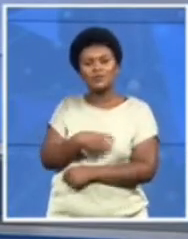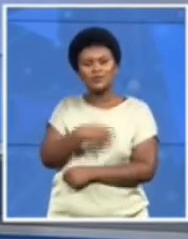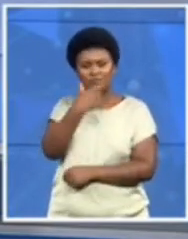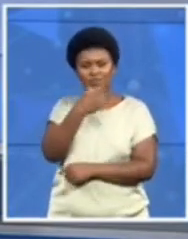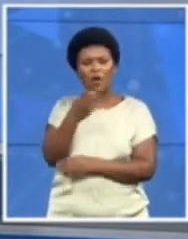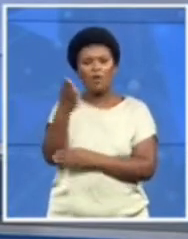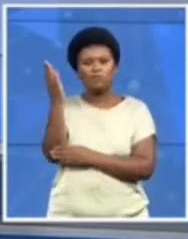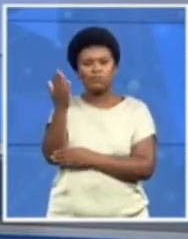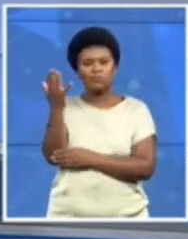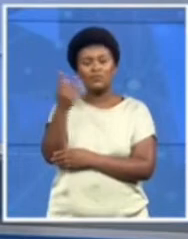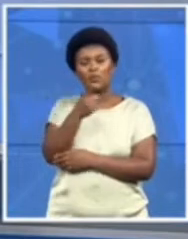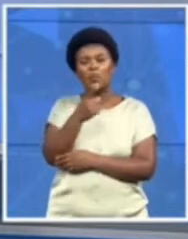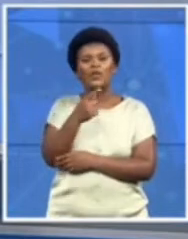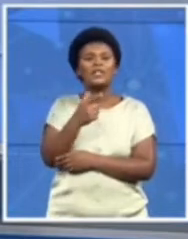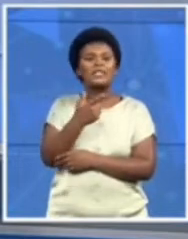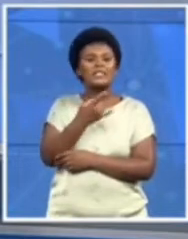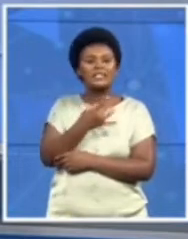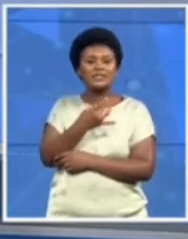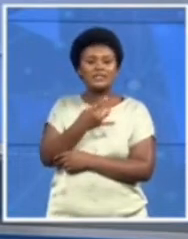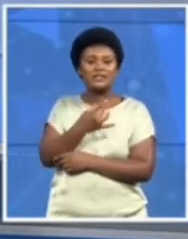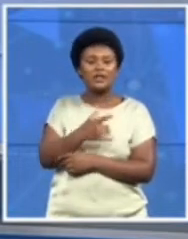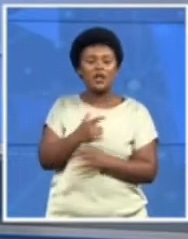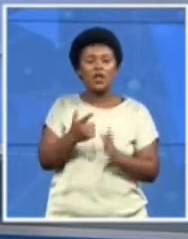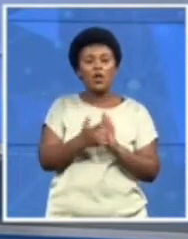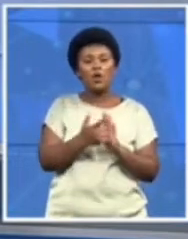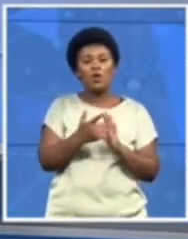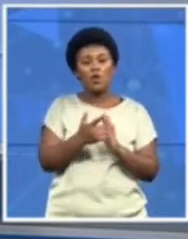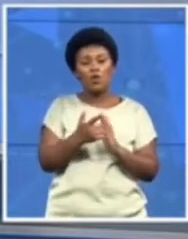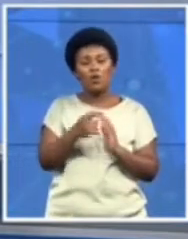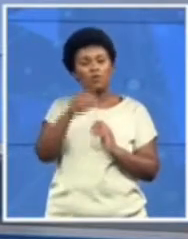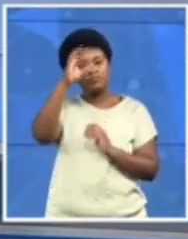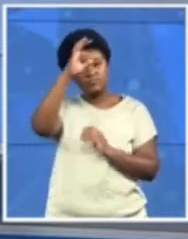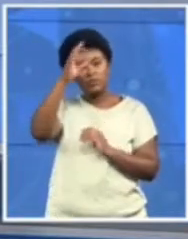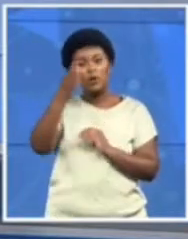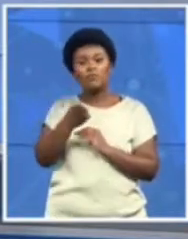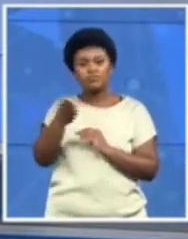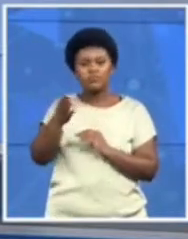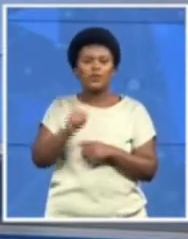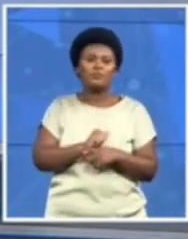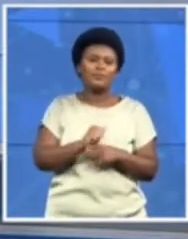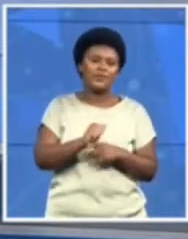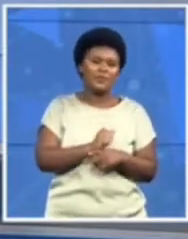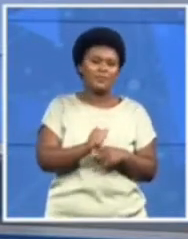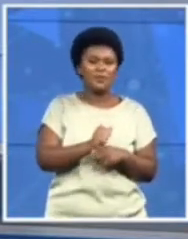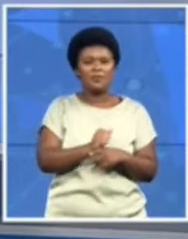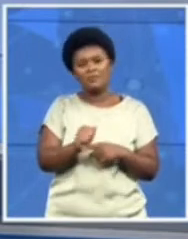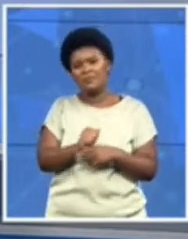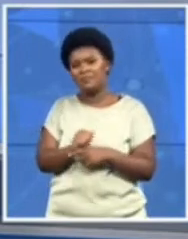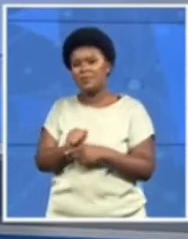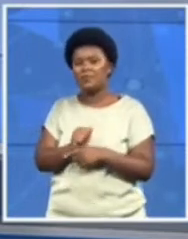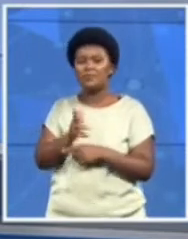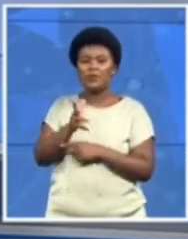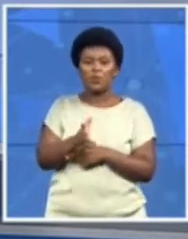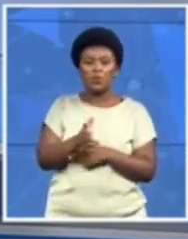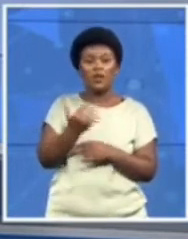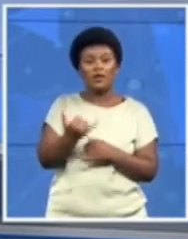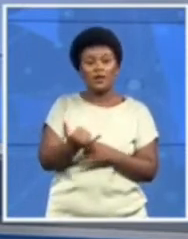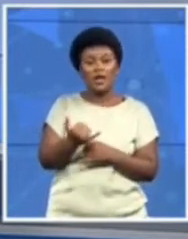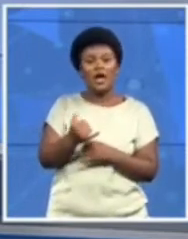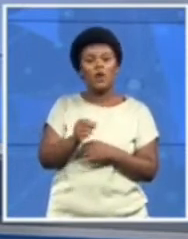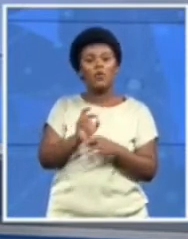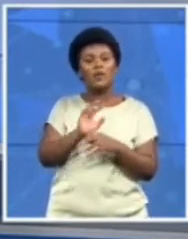enforcement officers are currently at the stadium preparing for the event. Journalist Urisani Lebebe and reporter Pimani Baloyi are